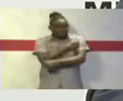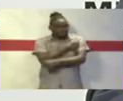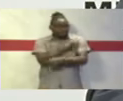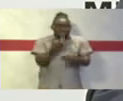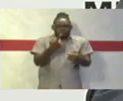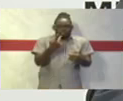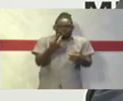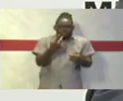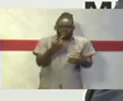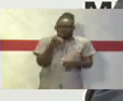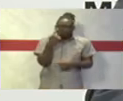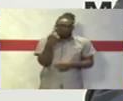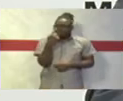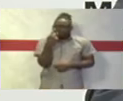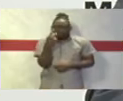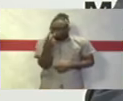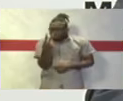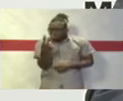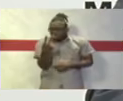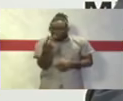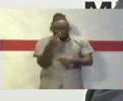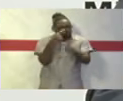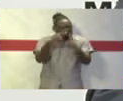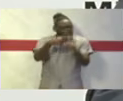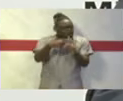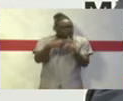we know of, giving you a chance of